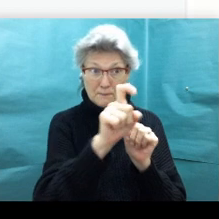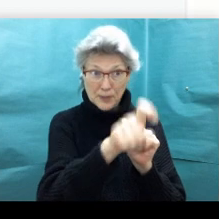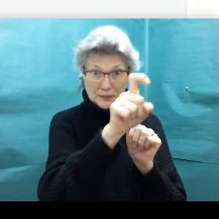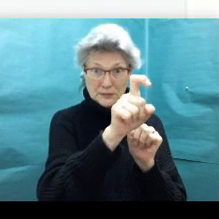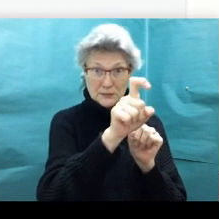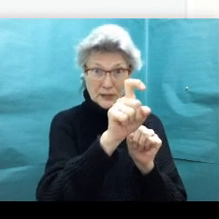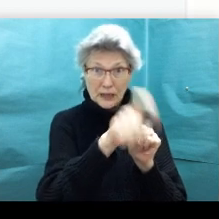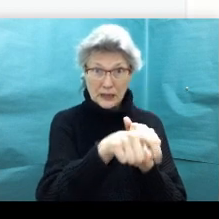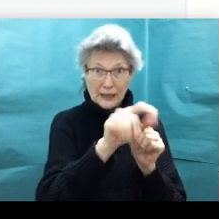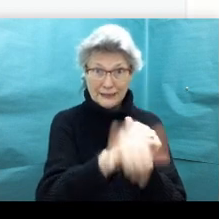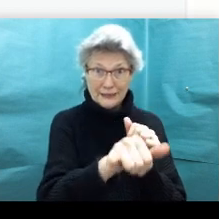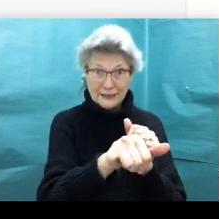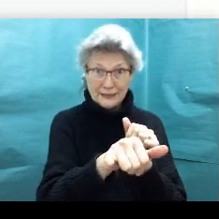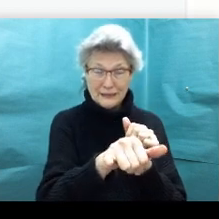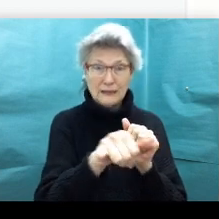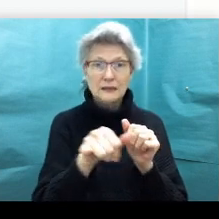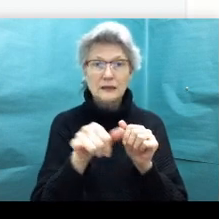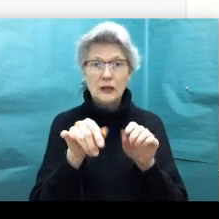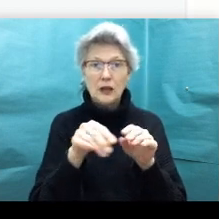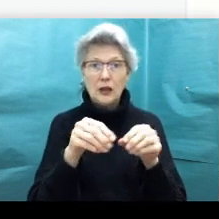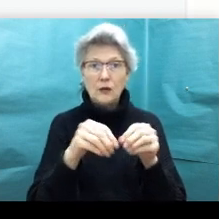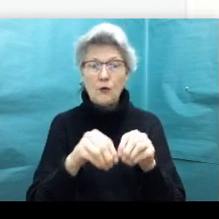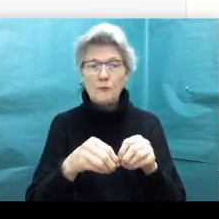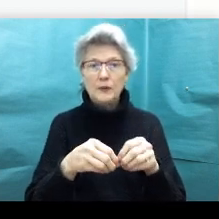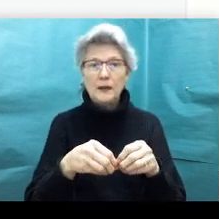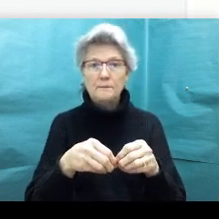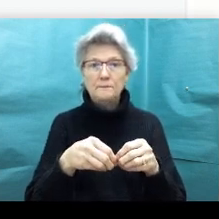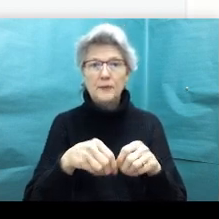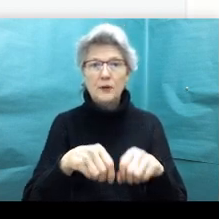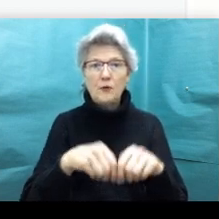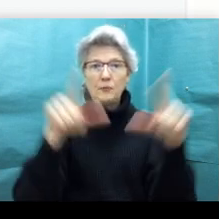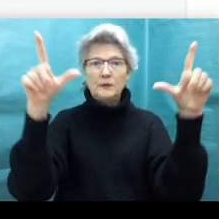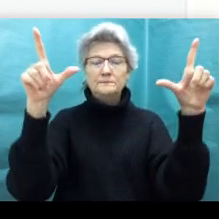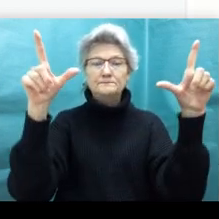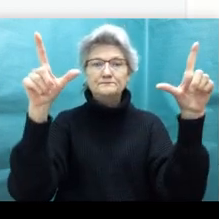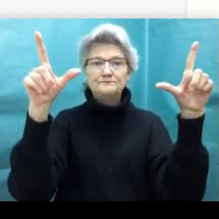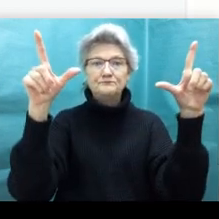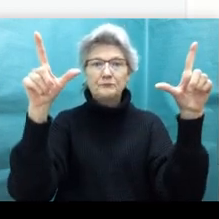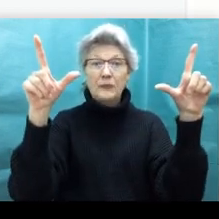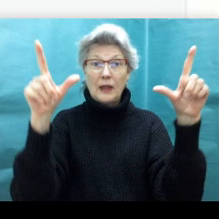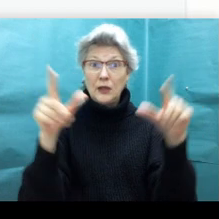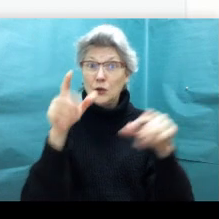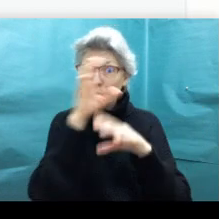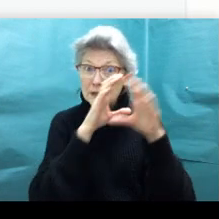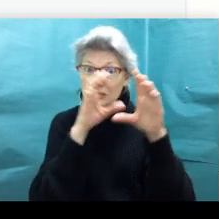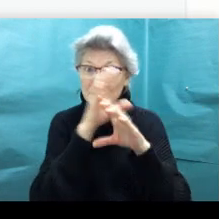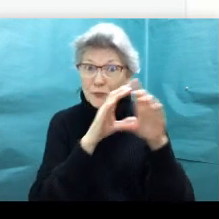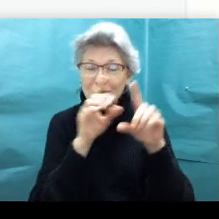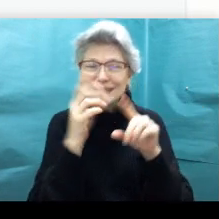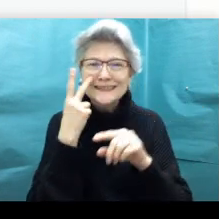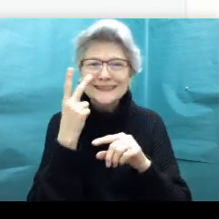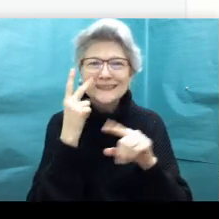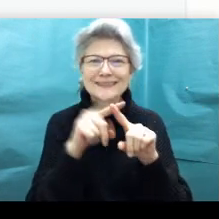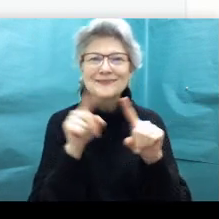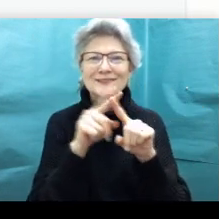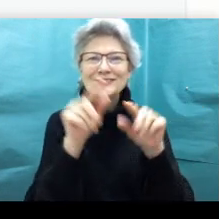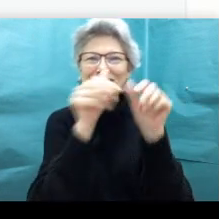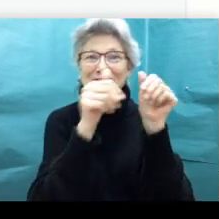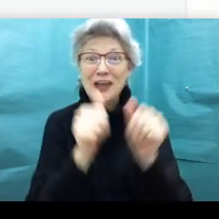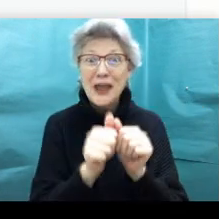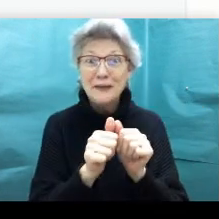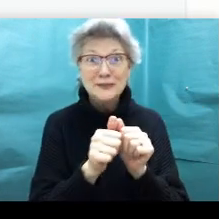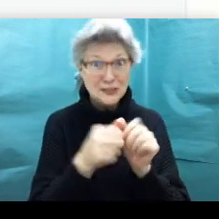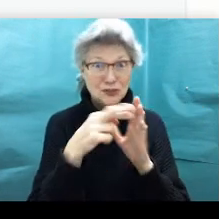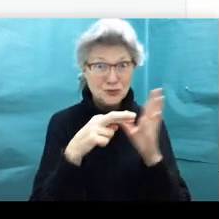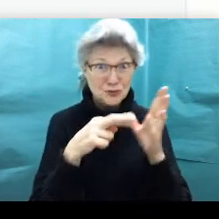app for you to use. I've linked it on the slide here, so you can just click on the link and you can explore to see, does this